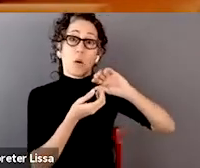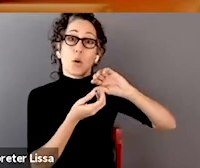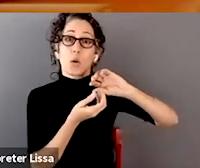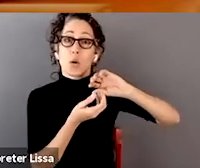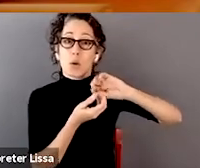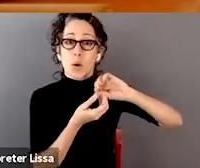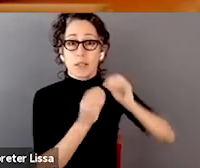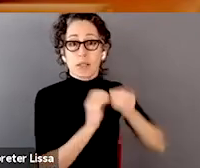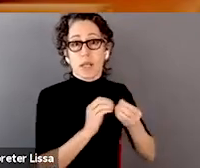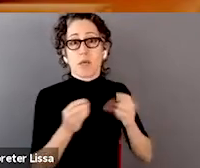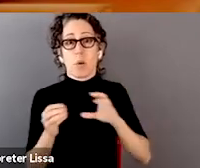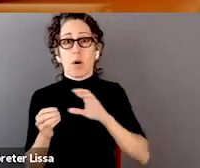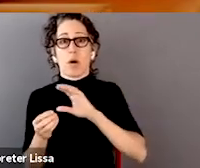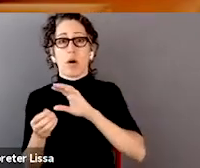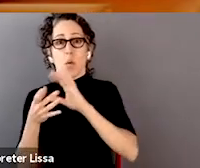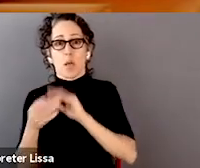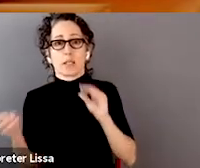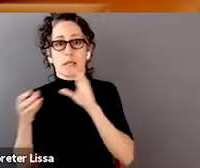linking